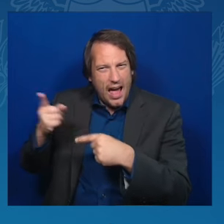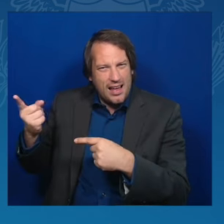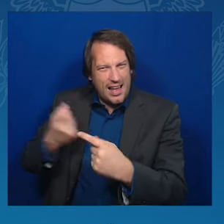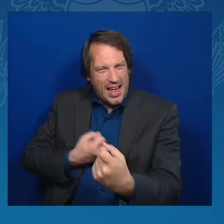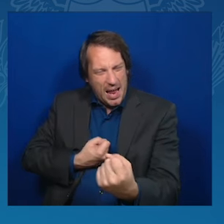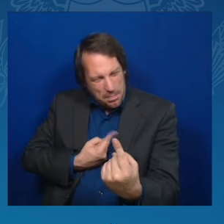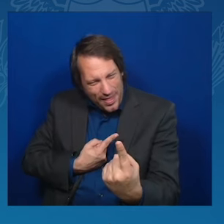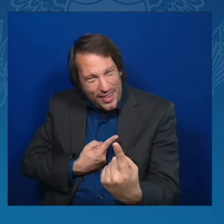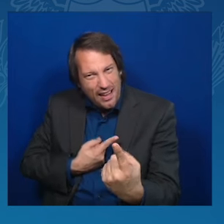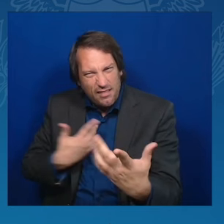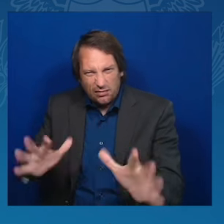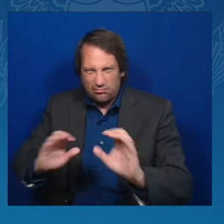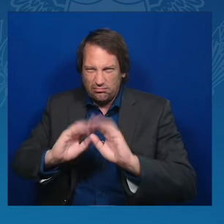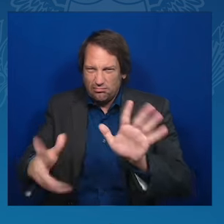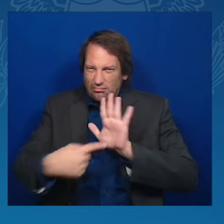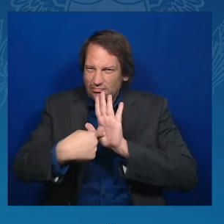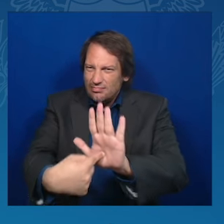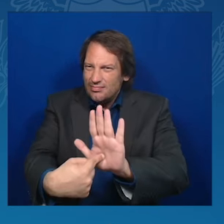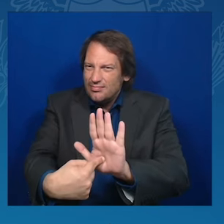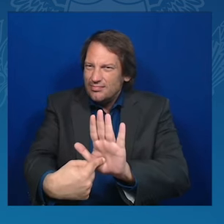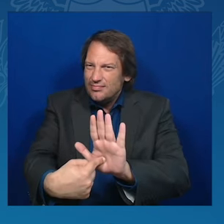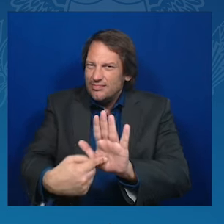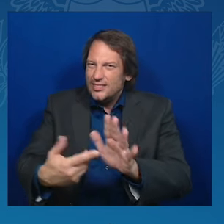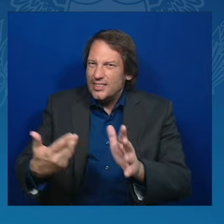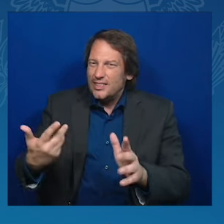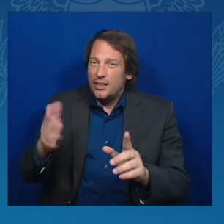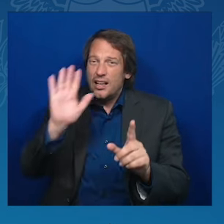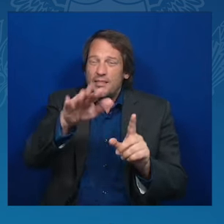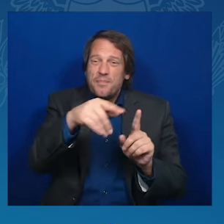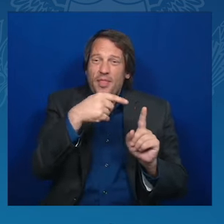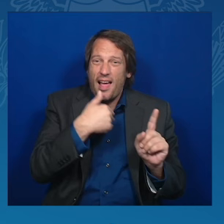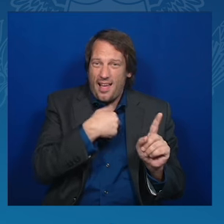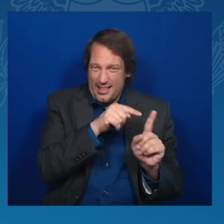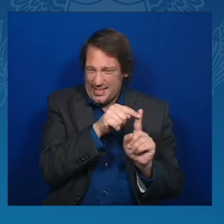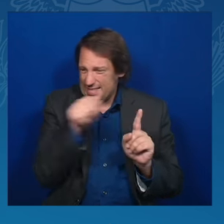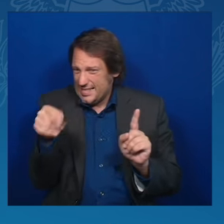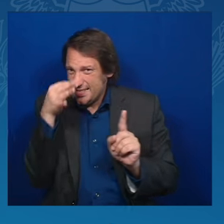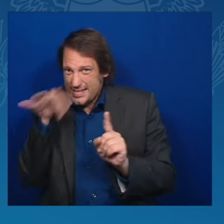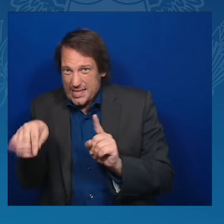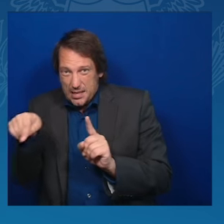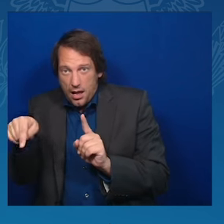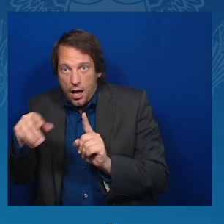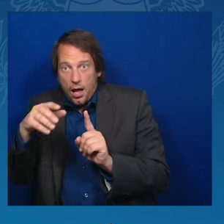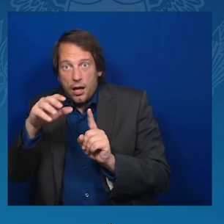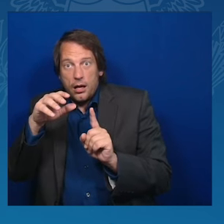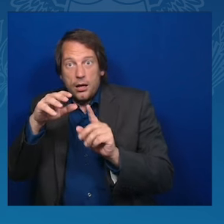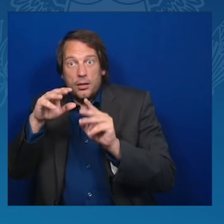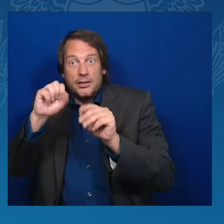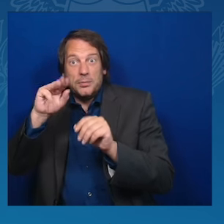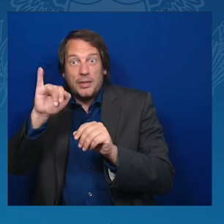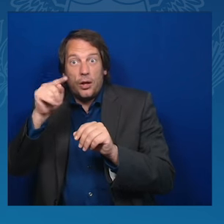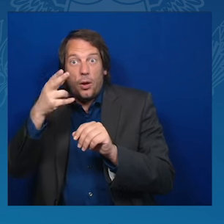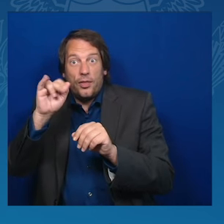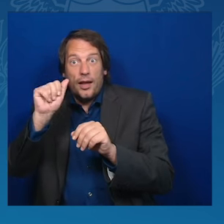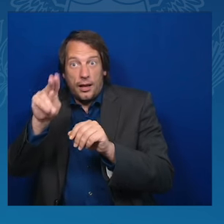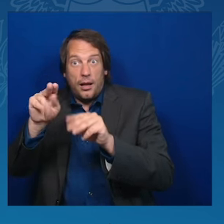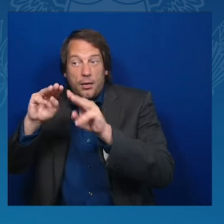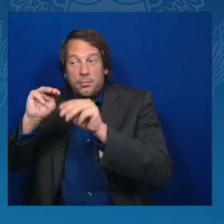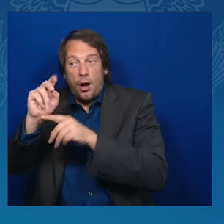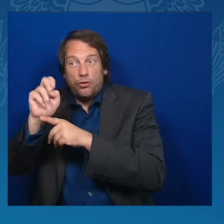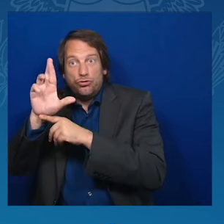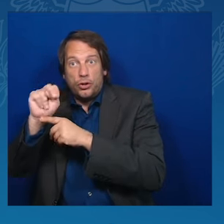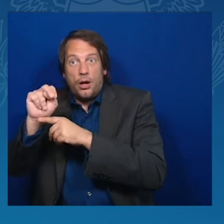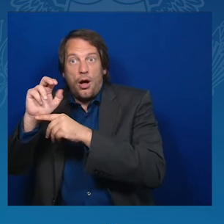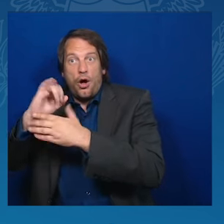from here, at the Smithsonian's Modern Art Museum, the record for the two most popular exhibits are held by the same artist, Yayoi